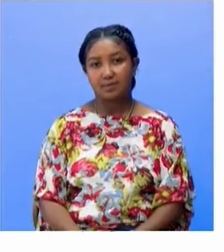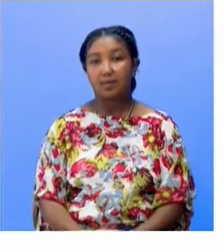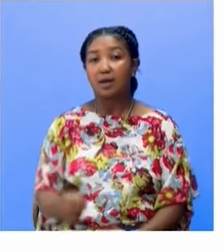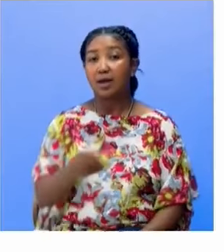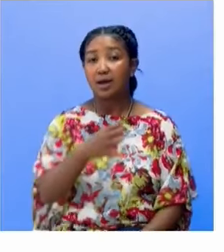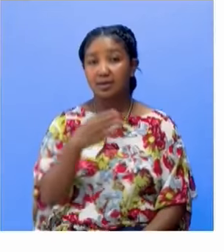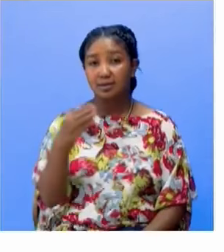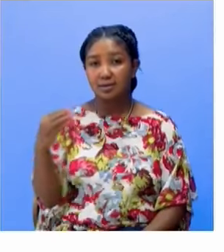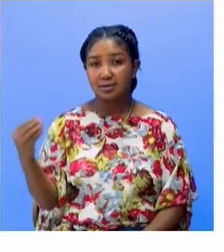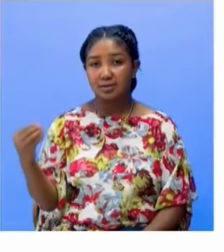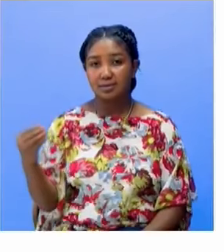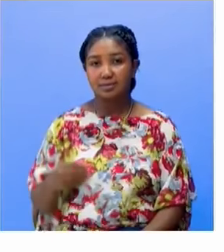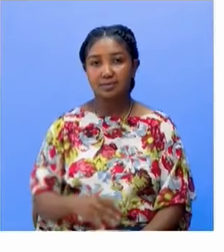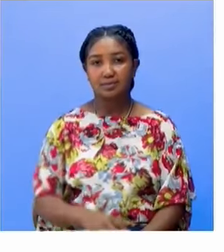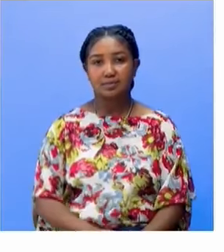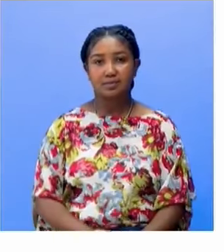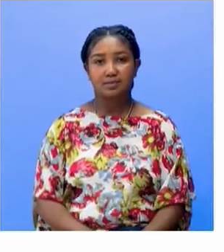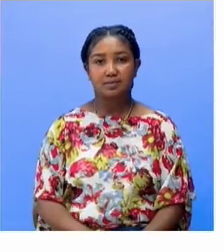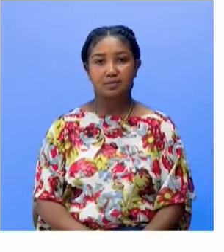and